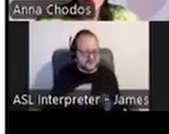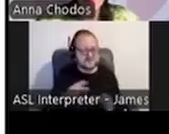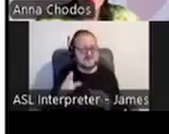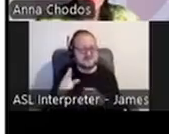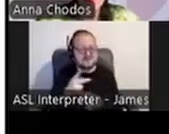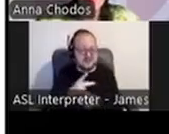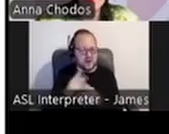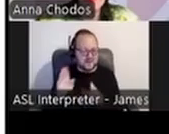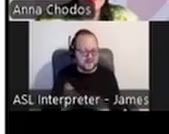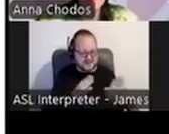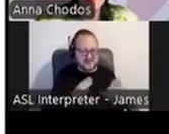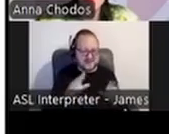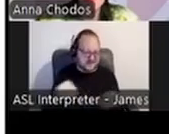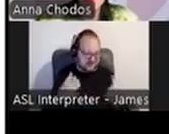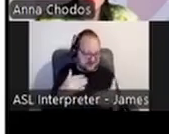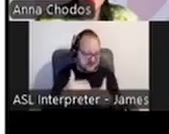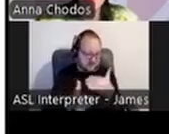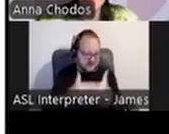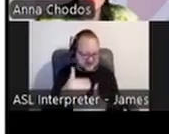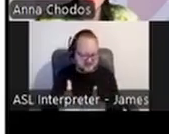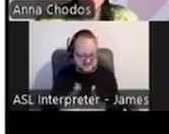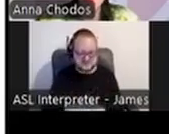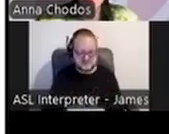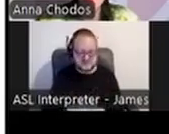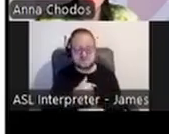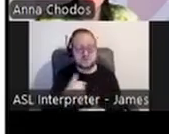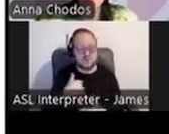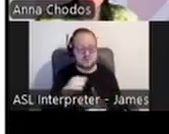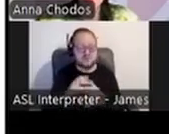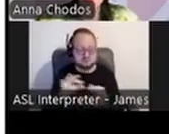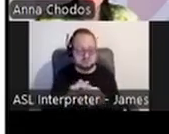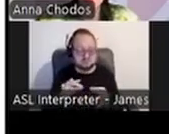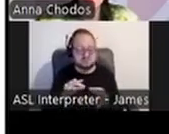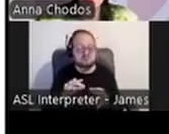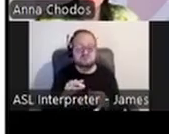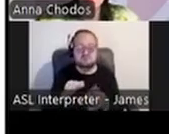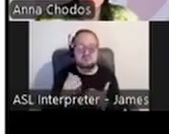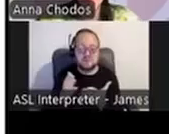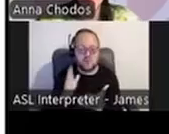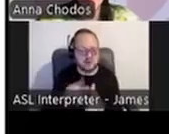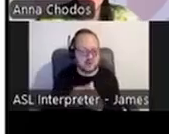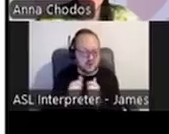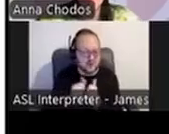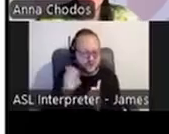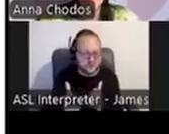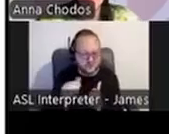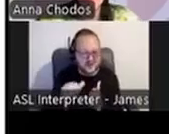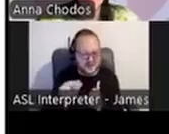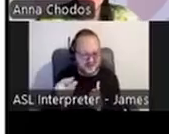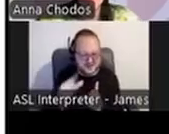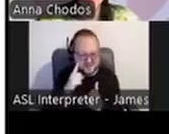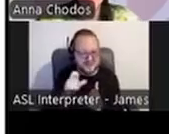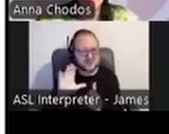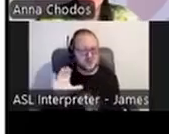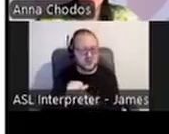when you described CAPCT, but I'll start with you since your work offers a lot of support on the provider side. So what would you say in